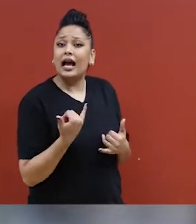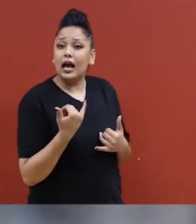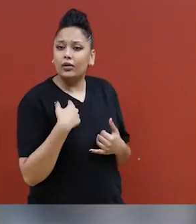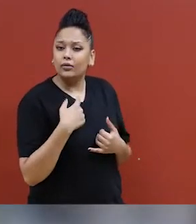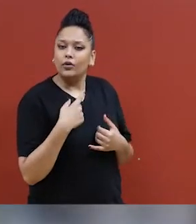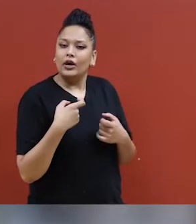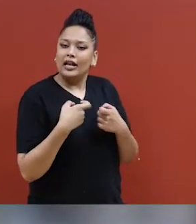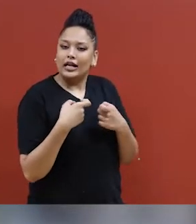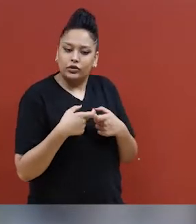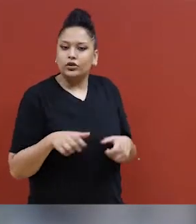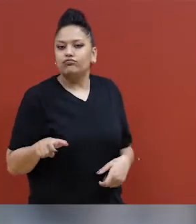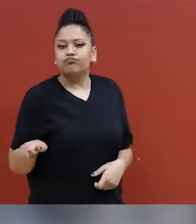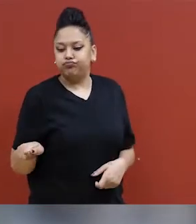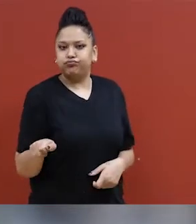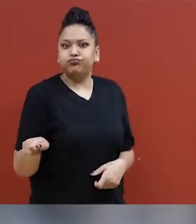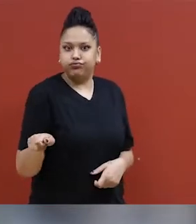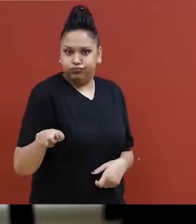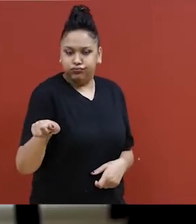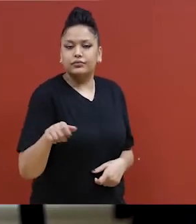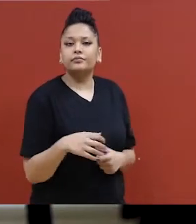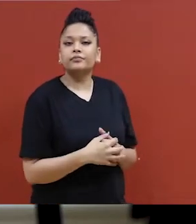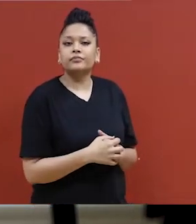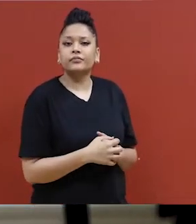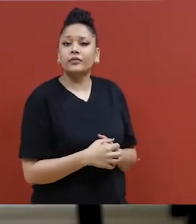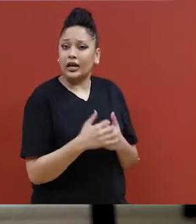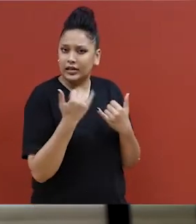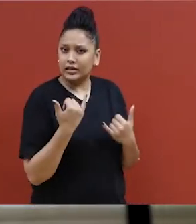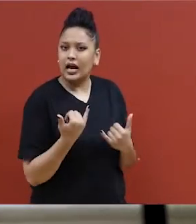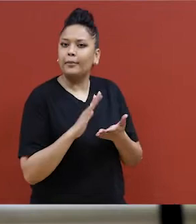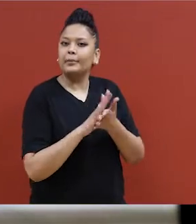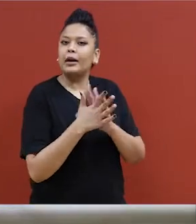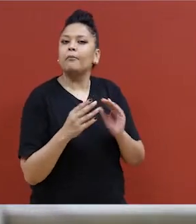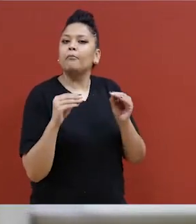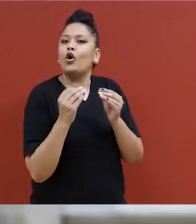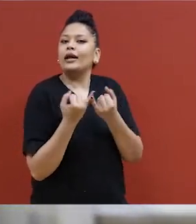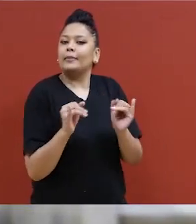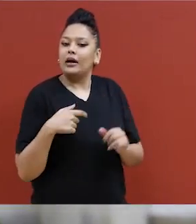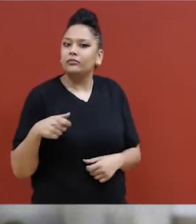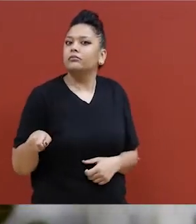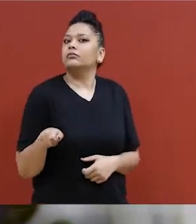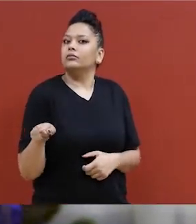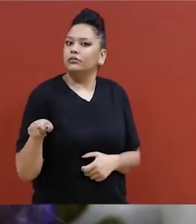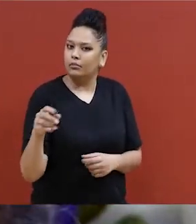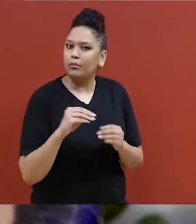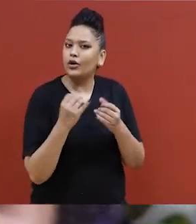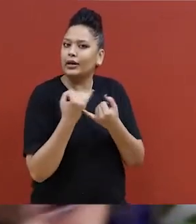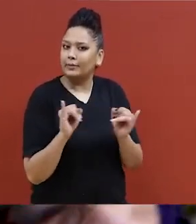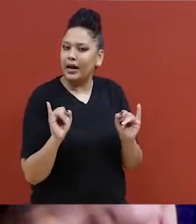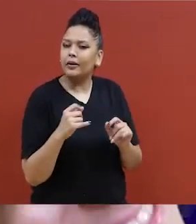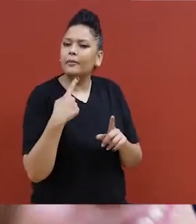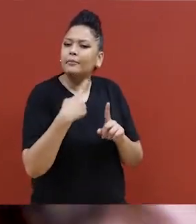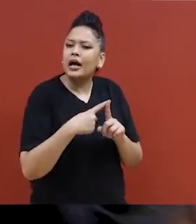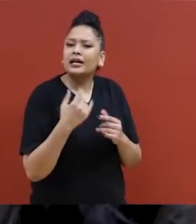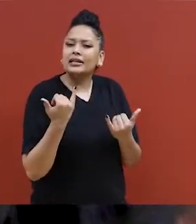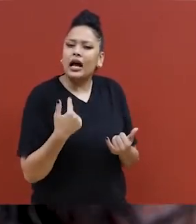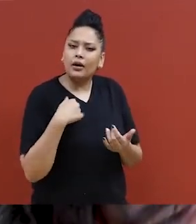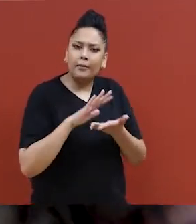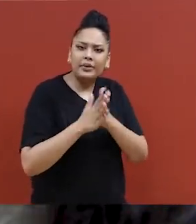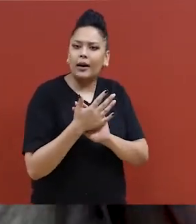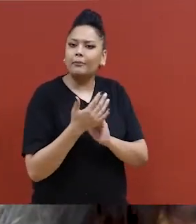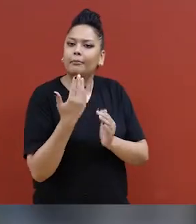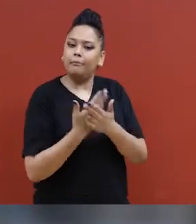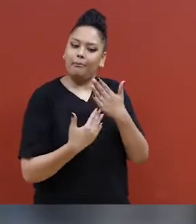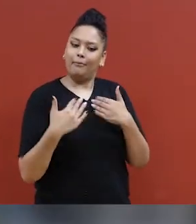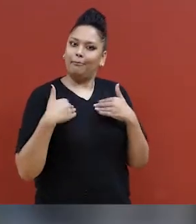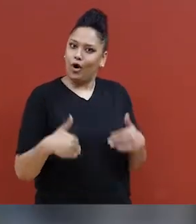wheelchair added to my independence. In a way, it also became an extension of my body. So what I mean by that is